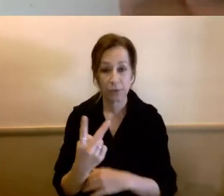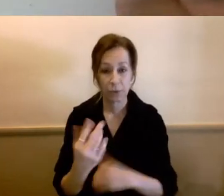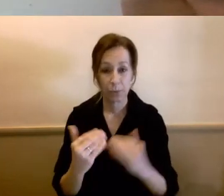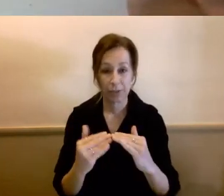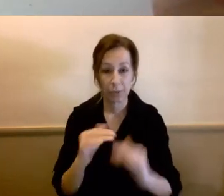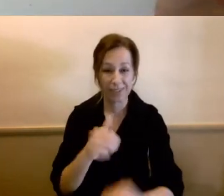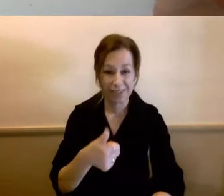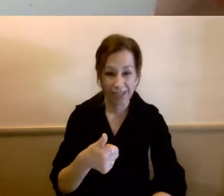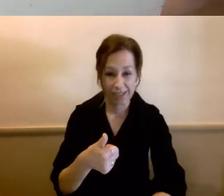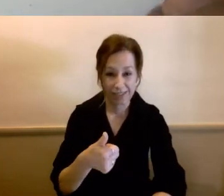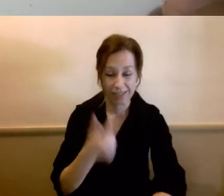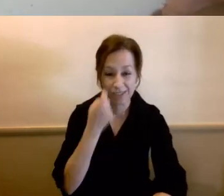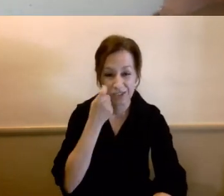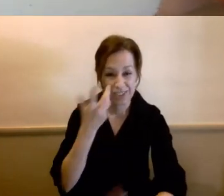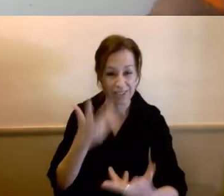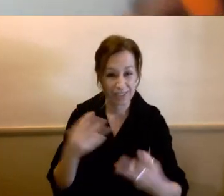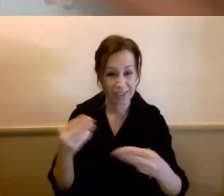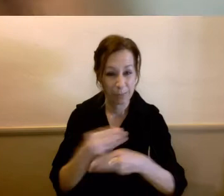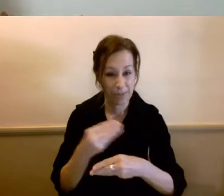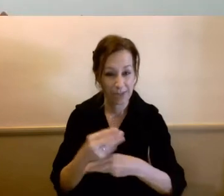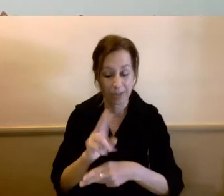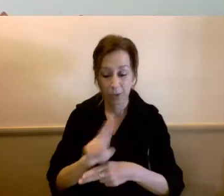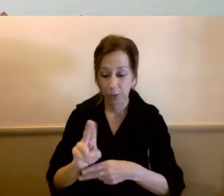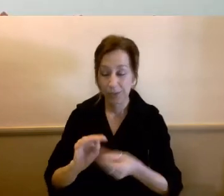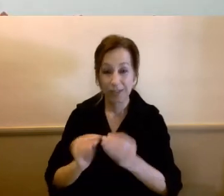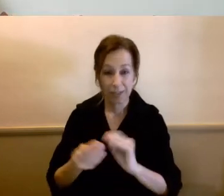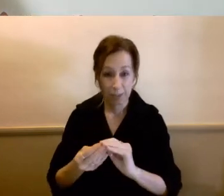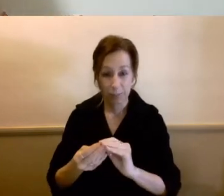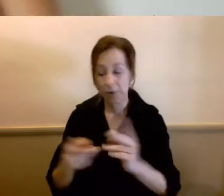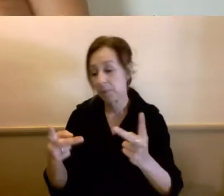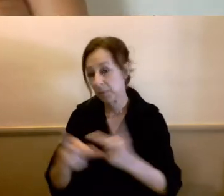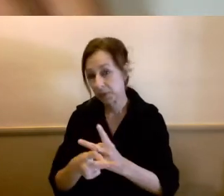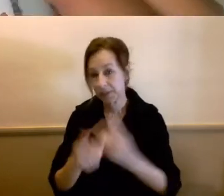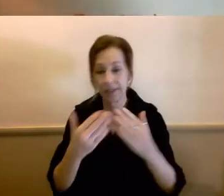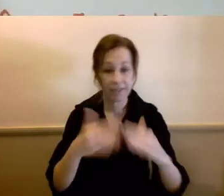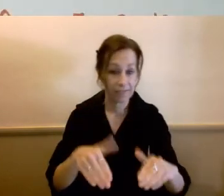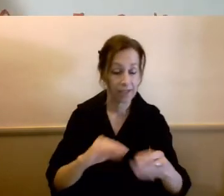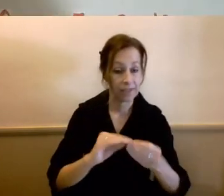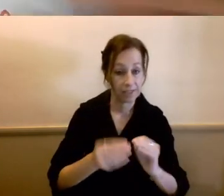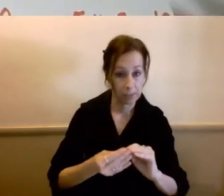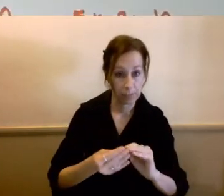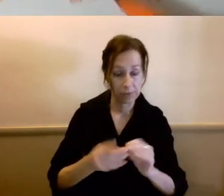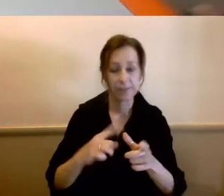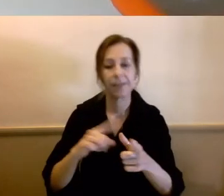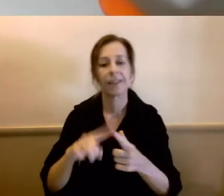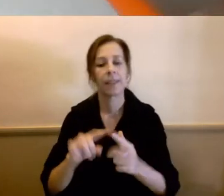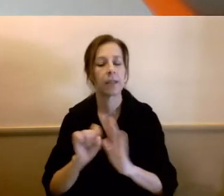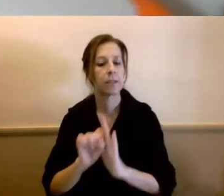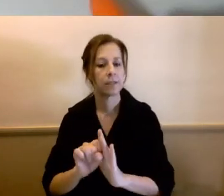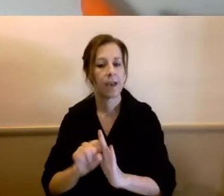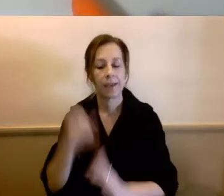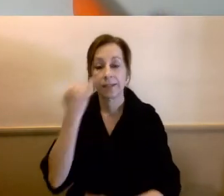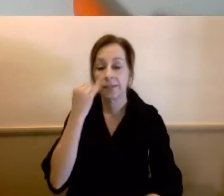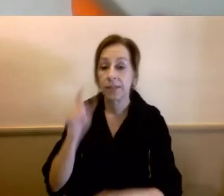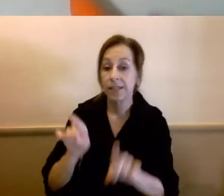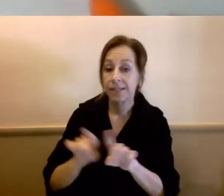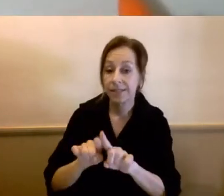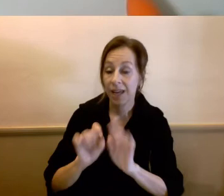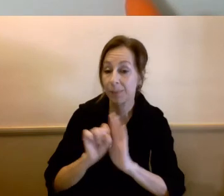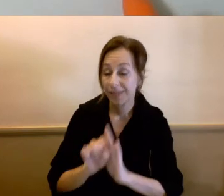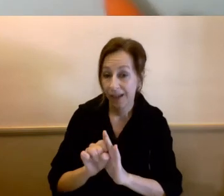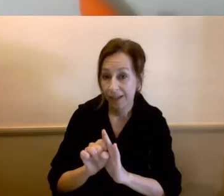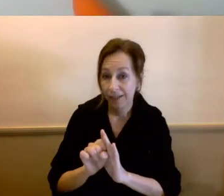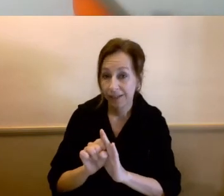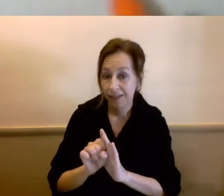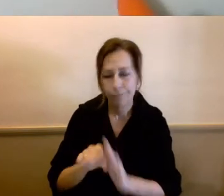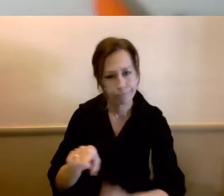2 is 10. I just did the math using the numbers, multiply or divide numbers. Then look at the signs. If they're the